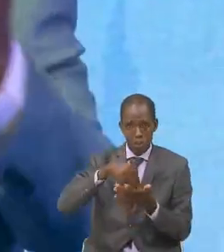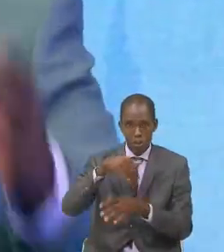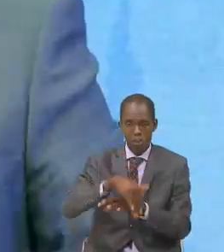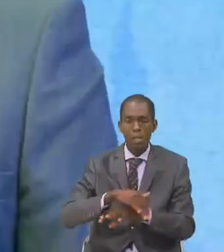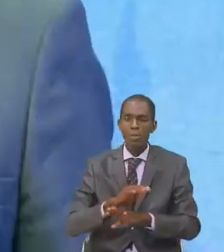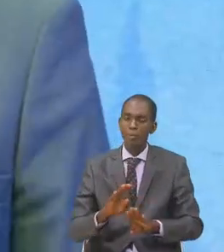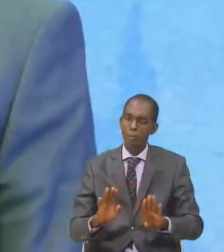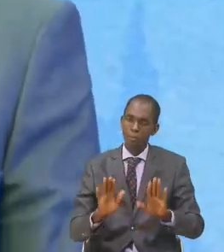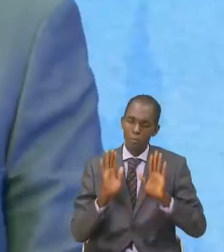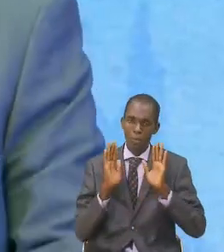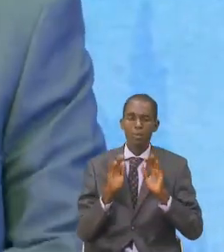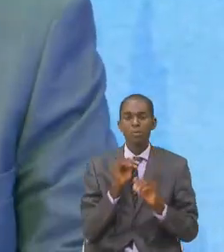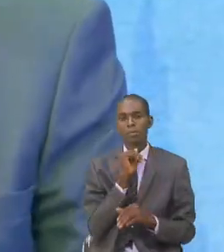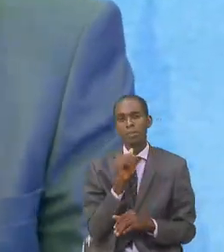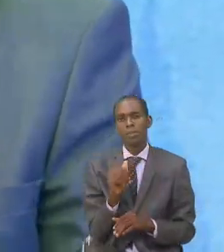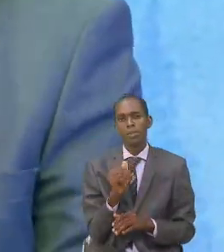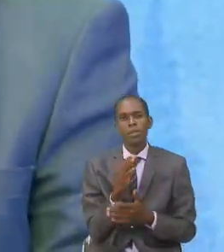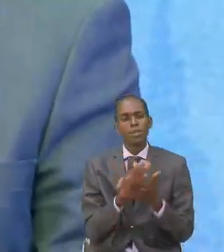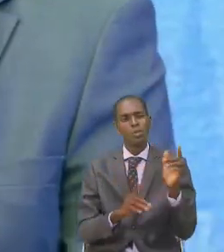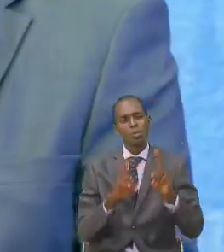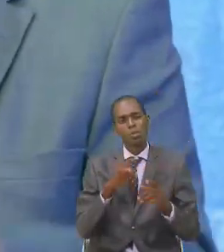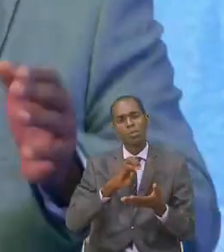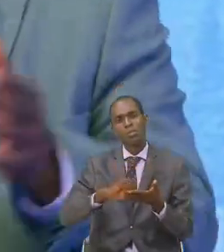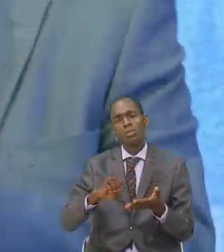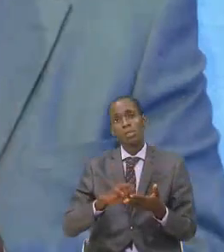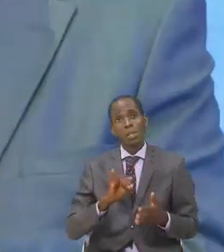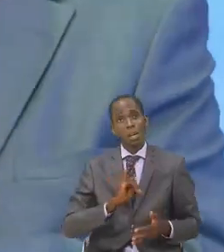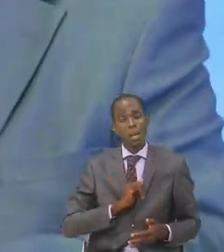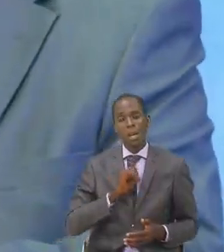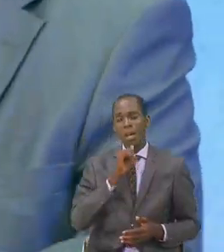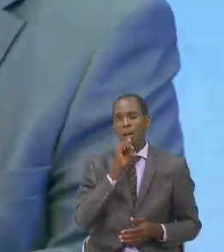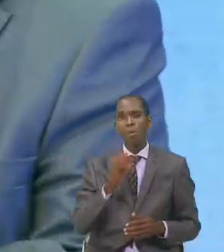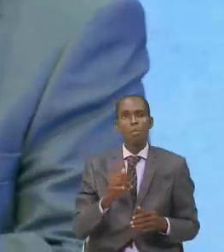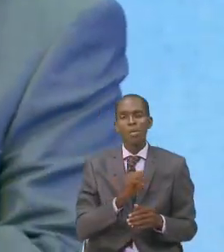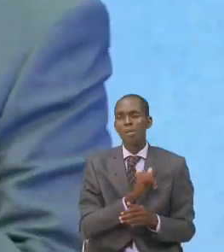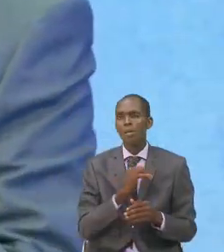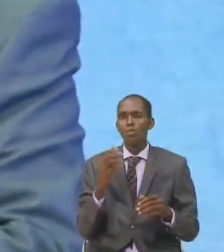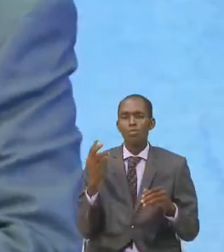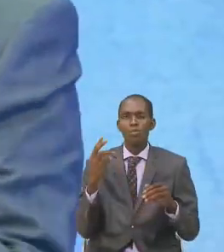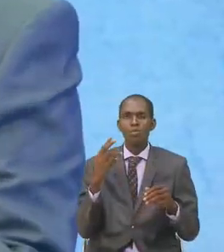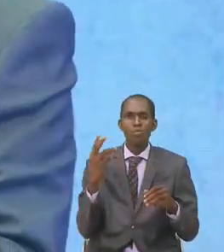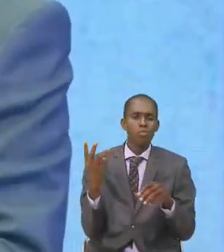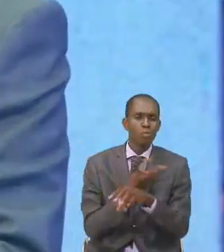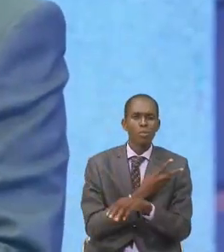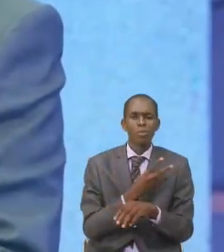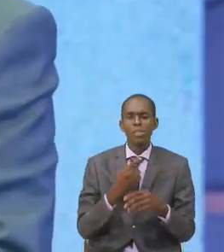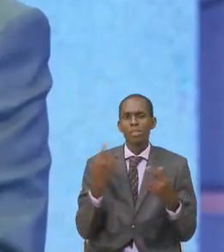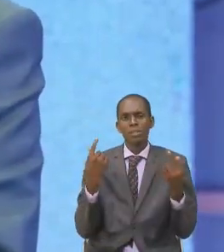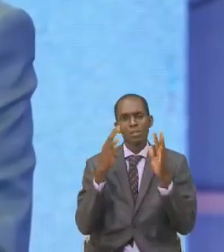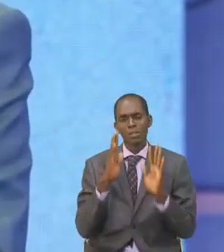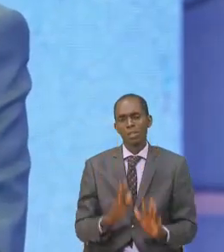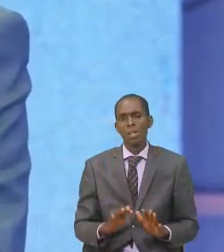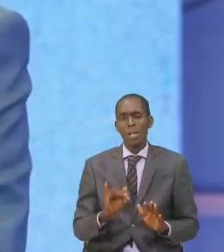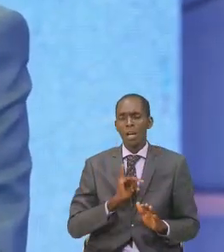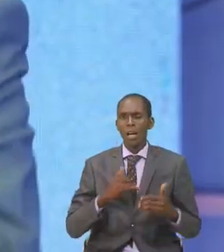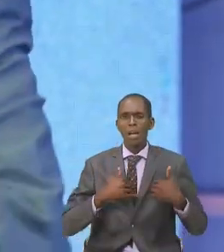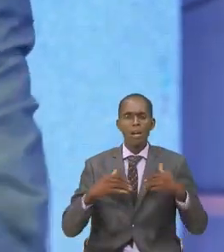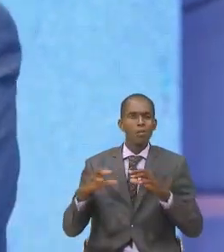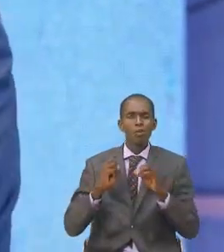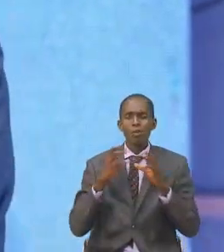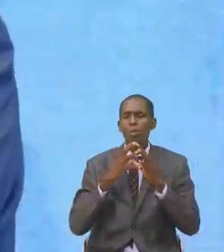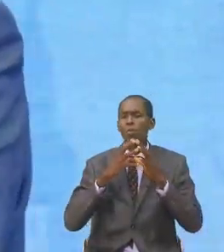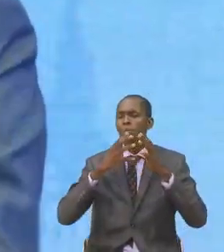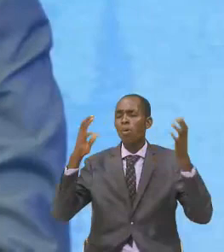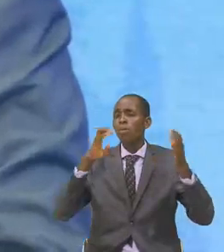he tells you tonight, fear thou not. You know, some people, they say, I'm such a terrible sinner, and